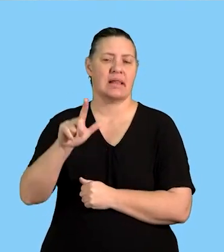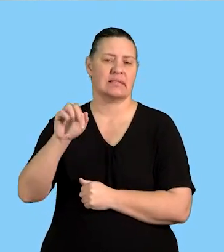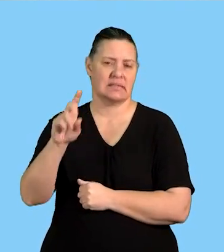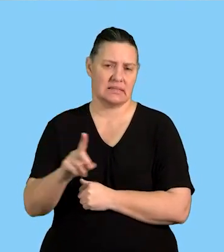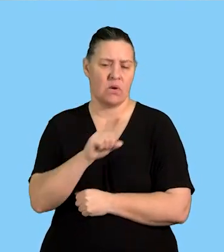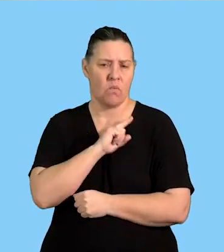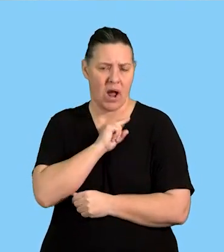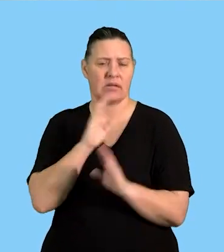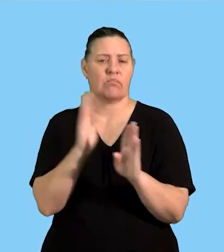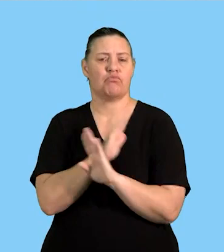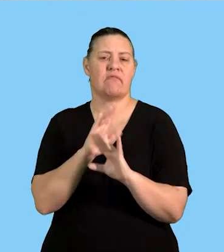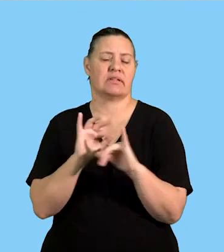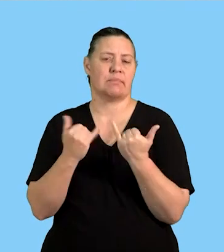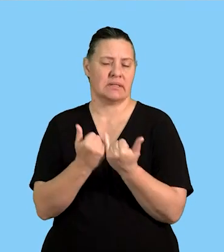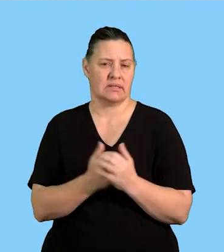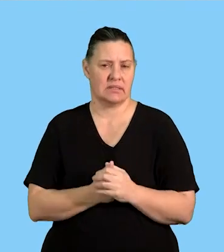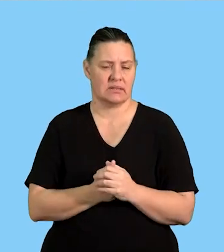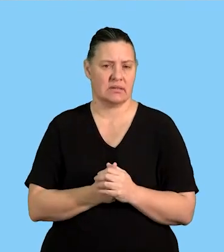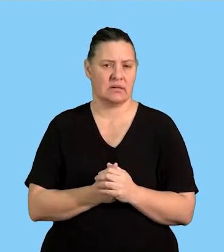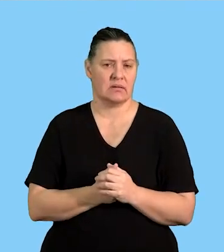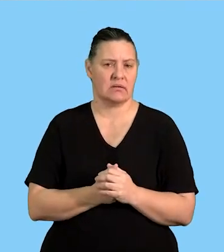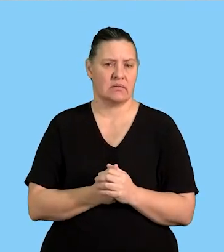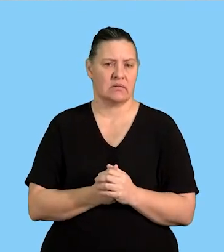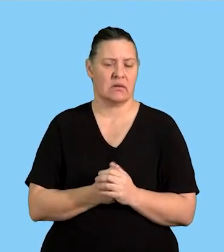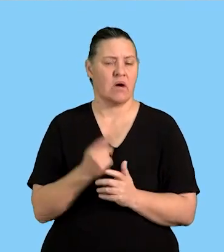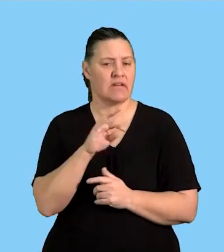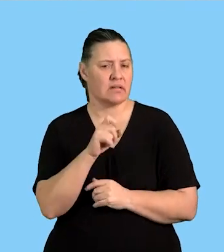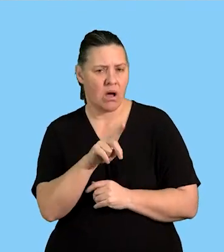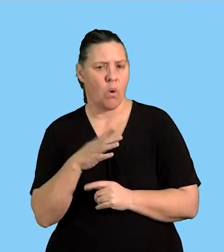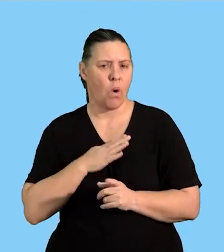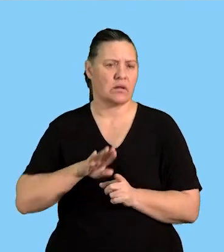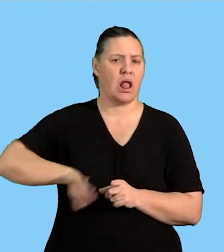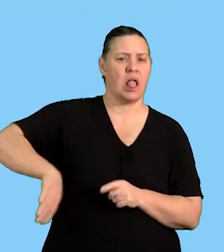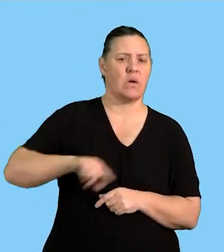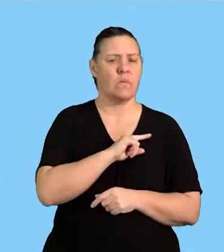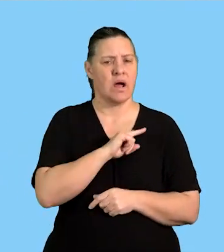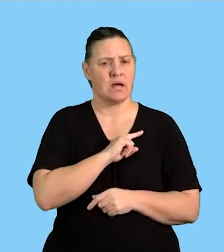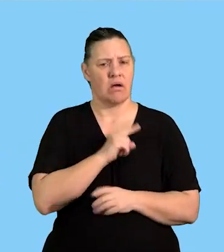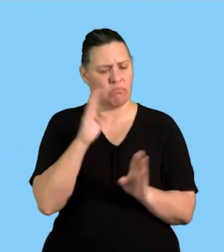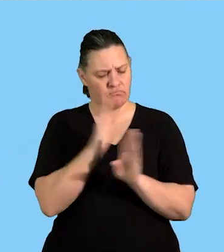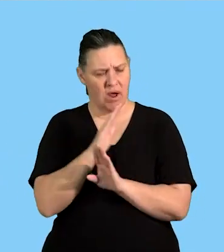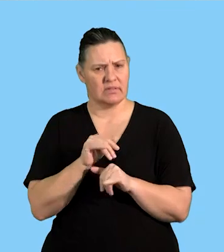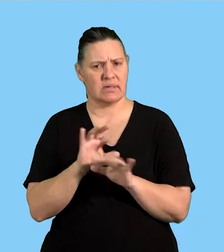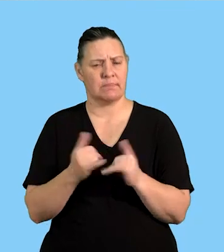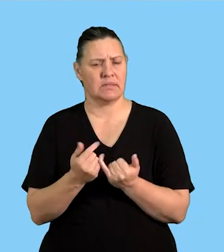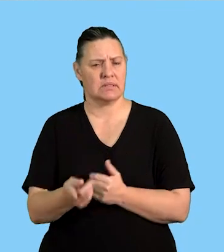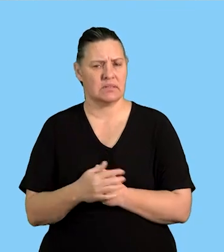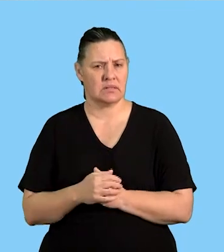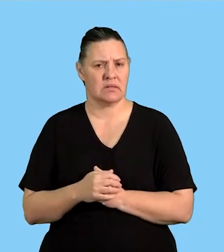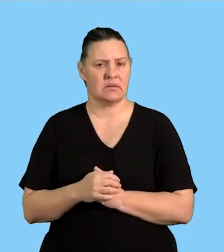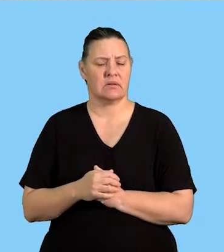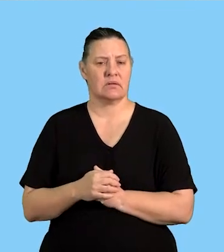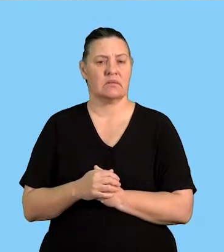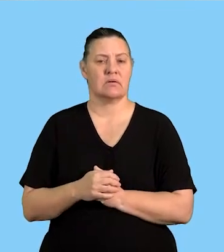Ltd? Because Venter now is a private company. So why is Venter being exempted because of being a private